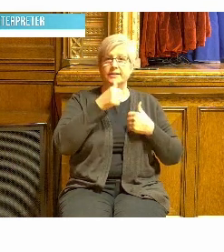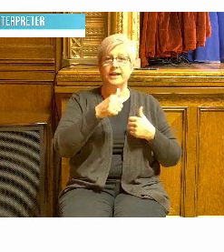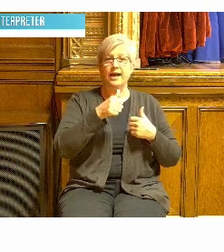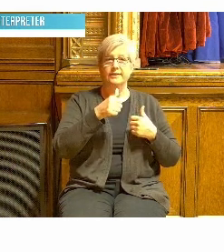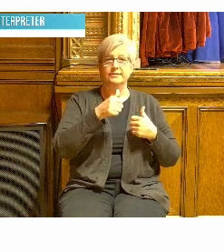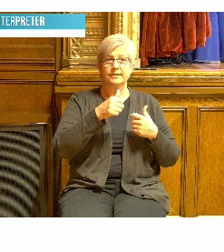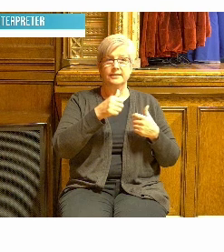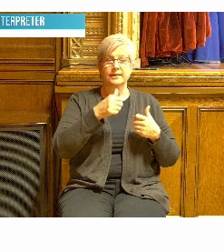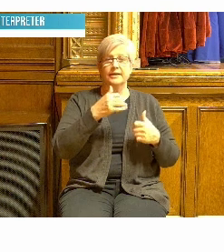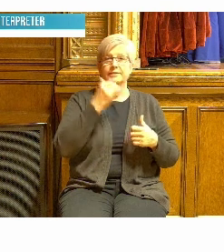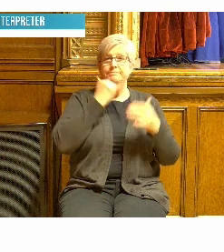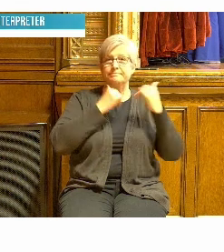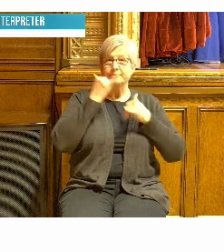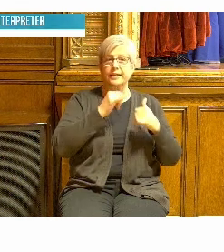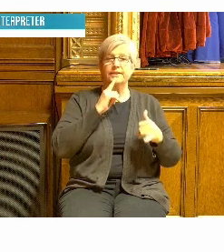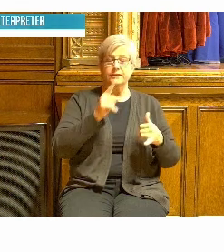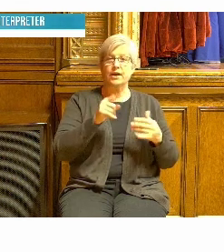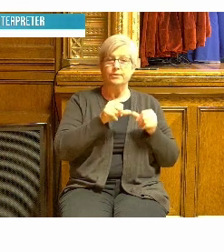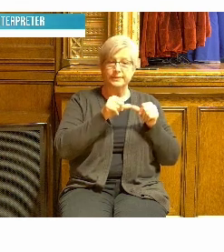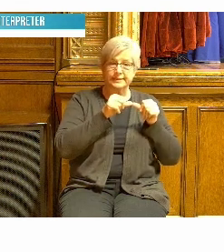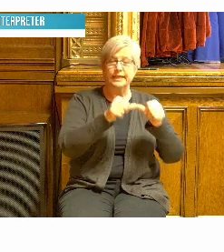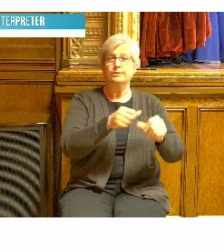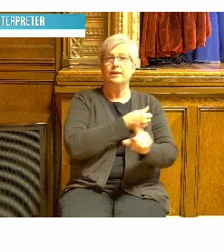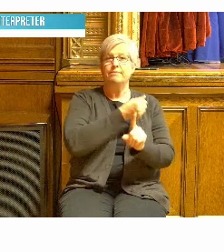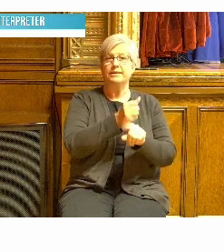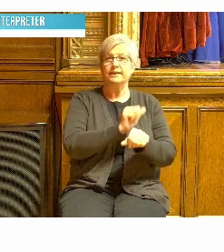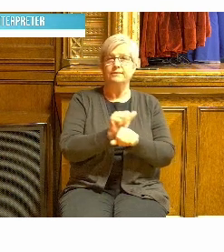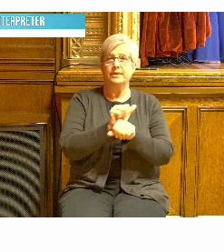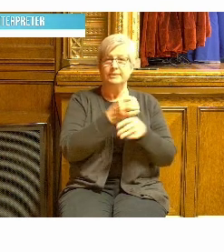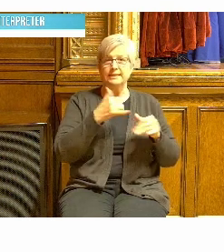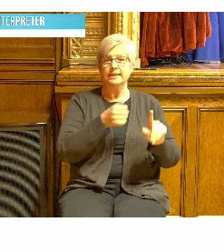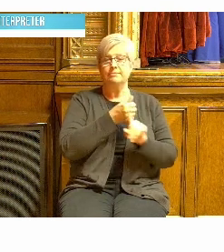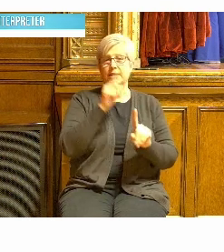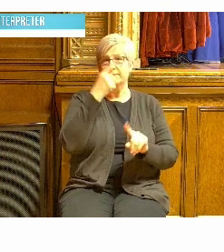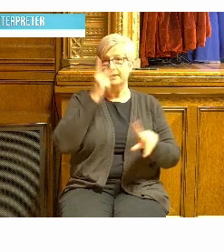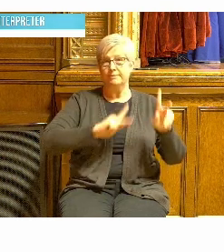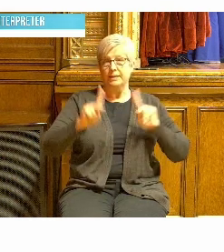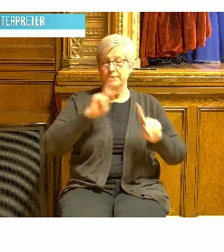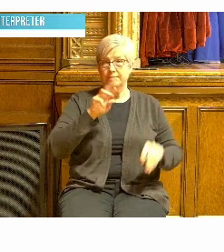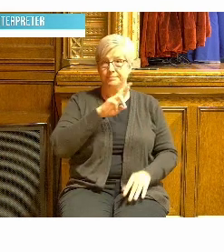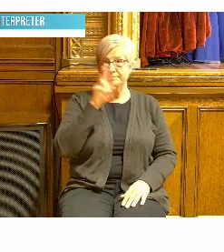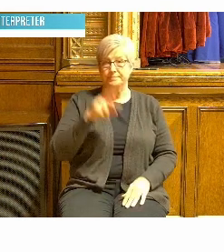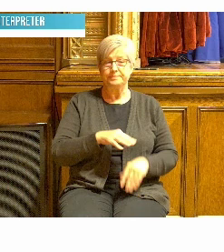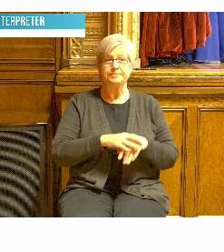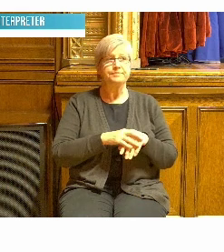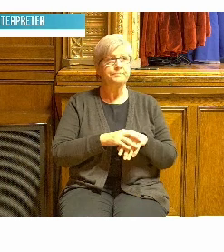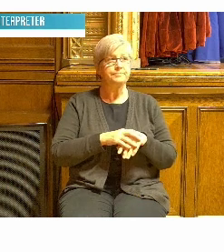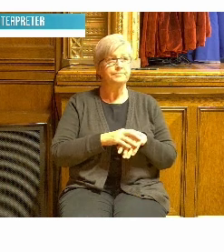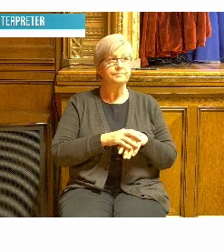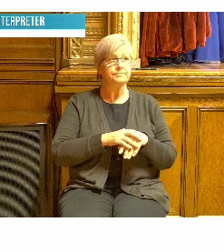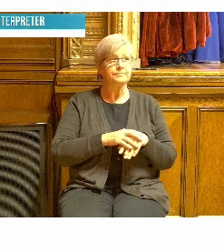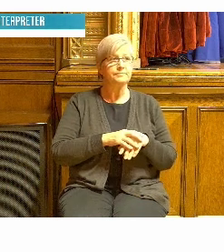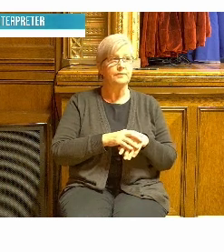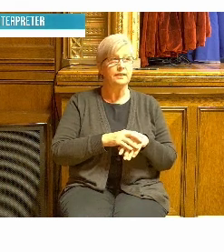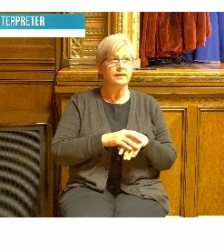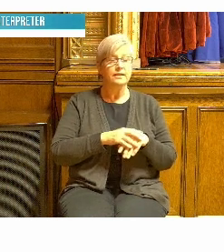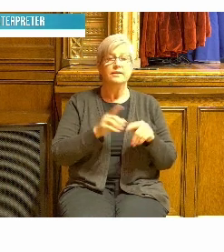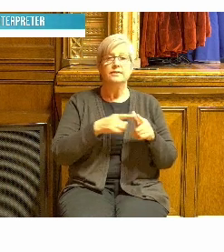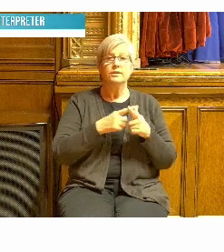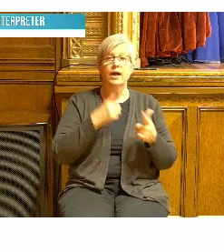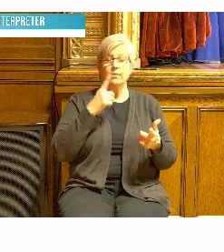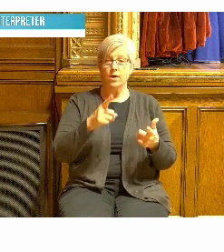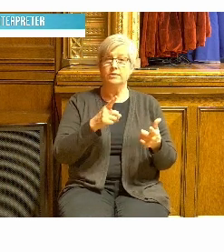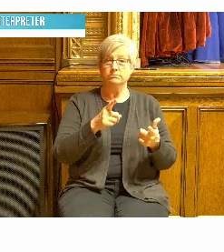ramifications. These are the residual impacts of slavery that still greatly impact Black people in Rochester. I will begin by acknowledging the racist history